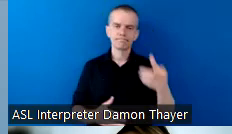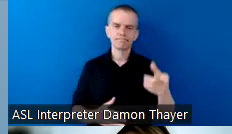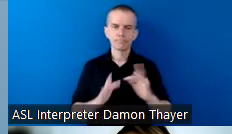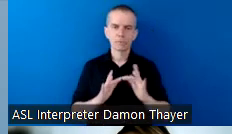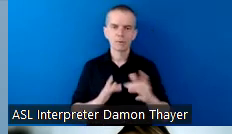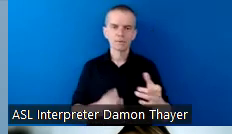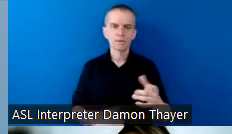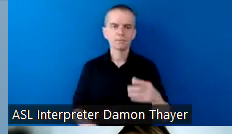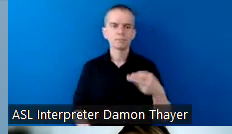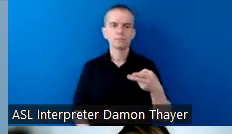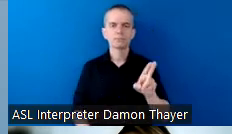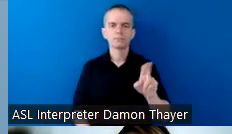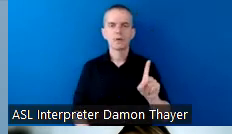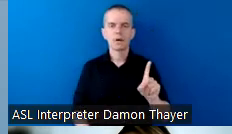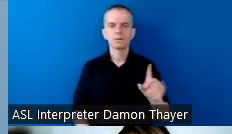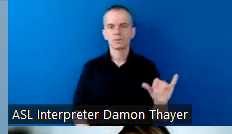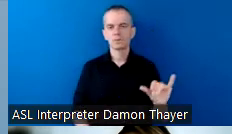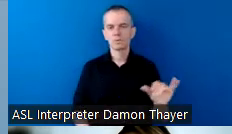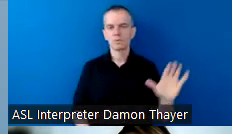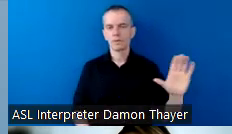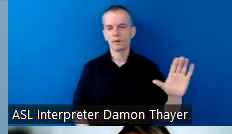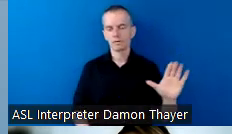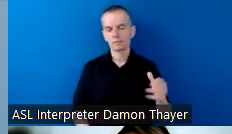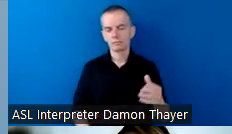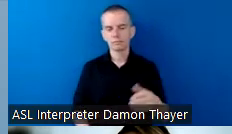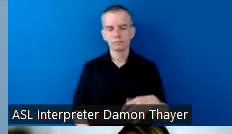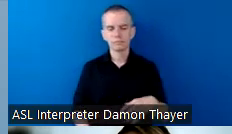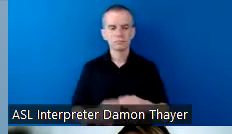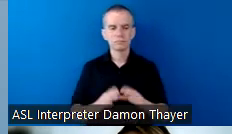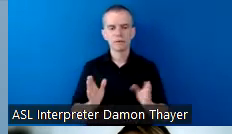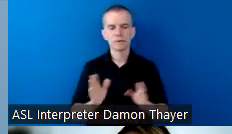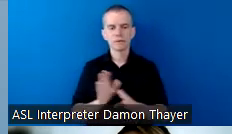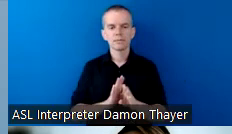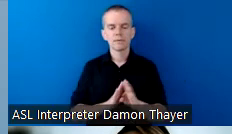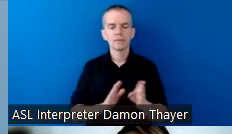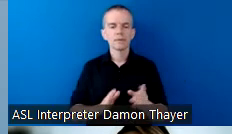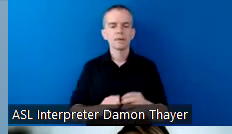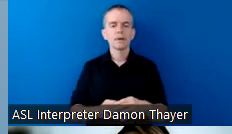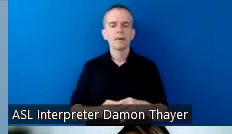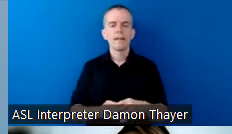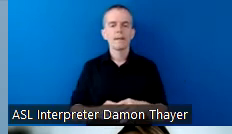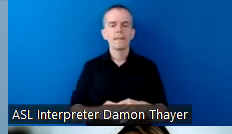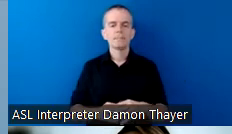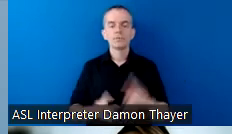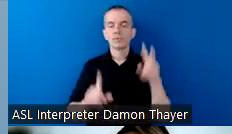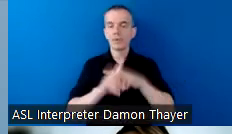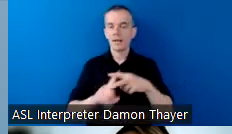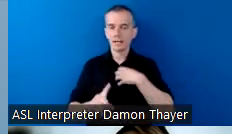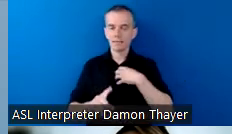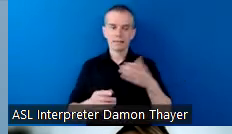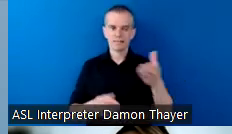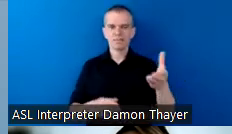and the HUD, Housing and Urban Development websites. But for filing a complaint, you can access that at this website. There's a